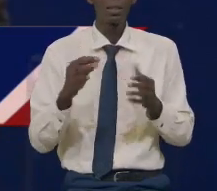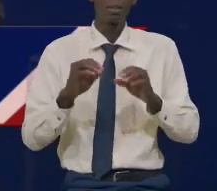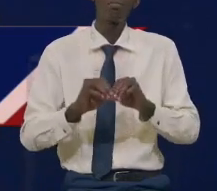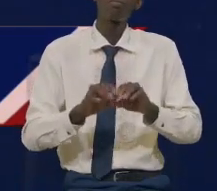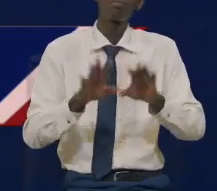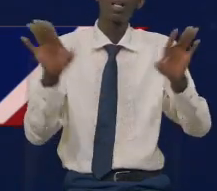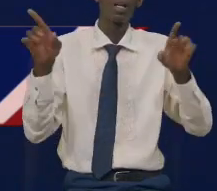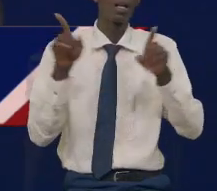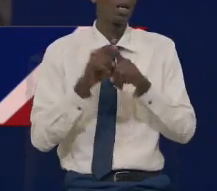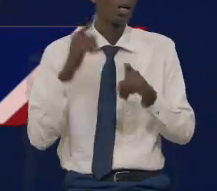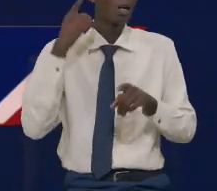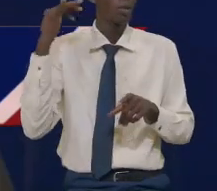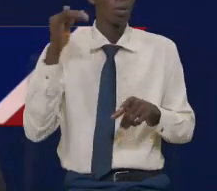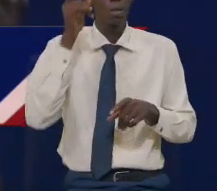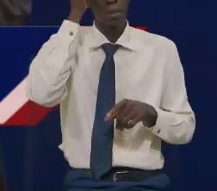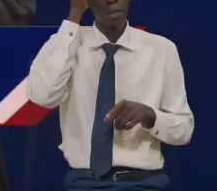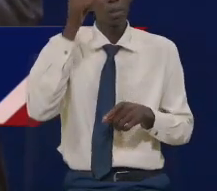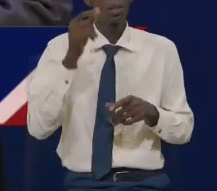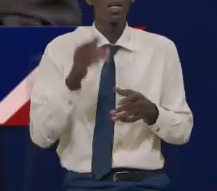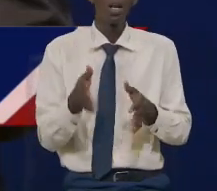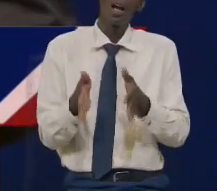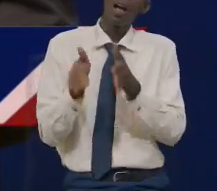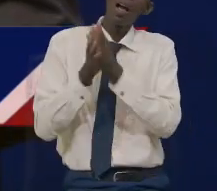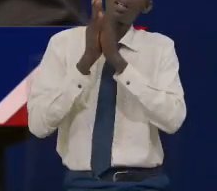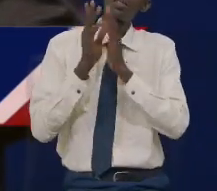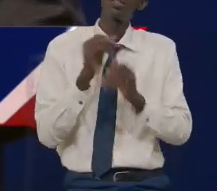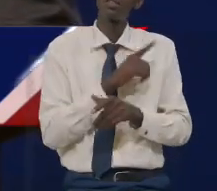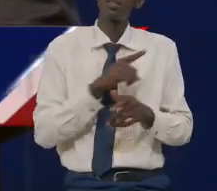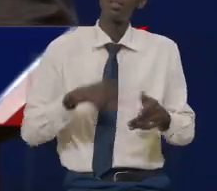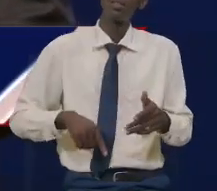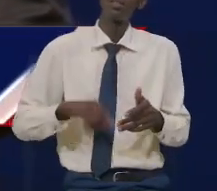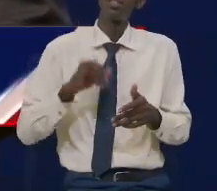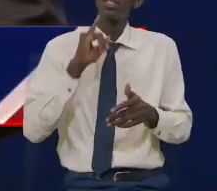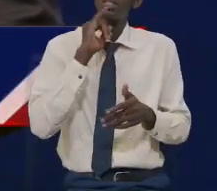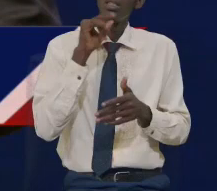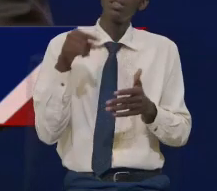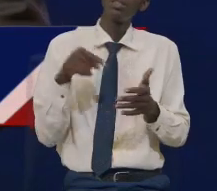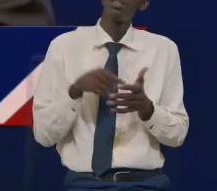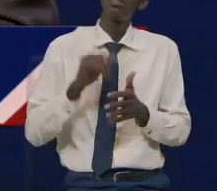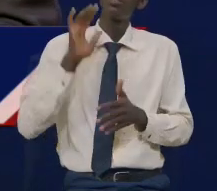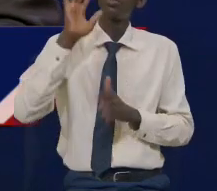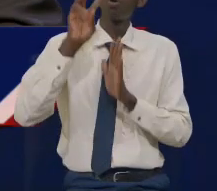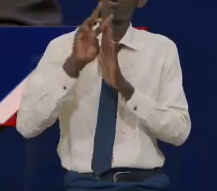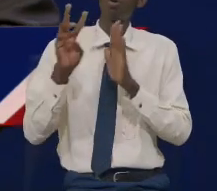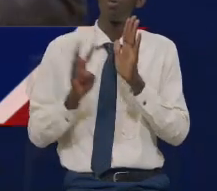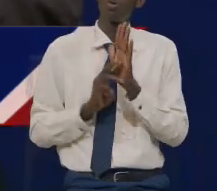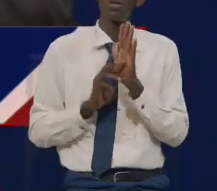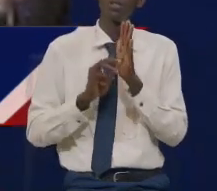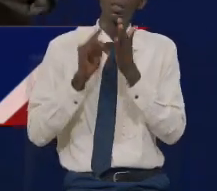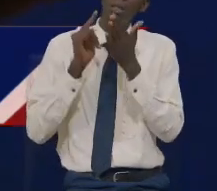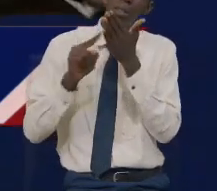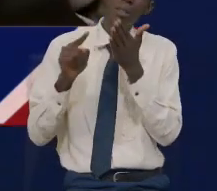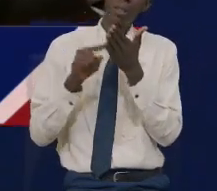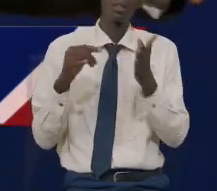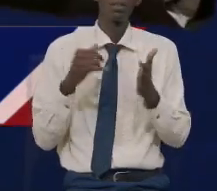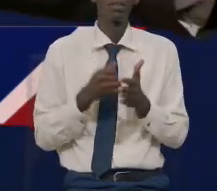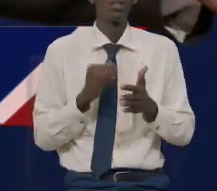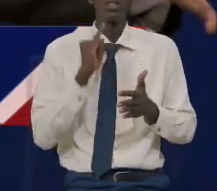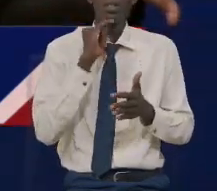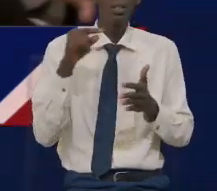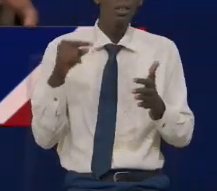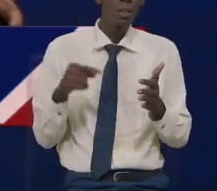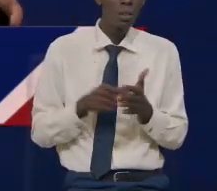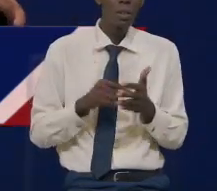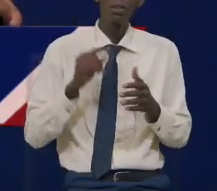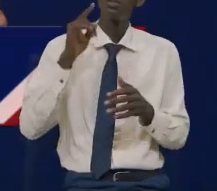gold, understand, ask the Lord, is this God's will? Should I accept this? Is God